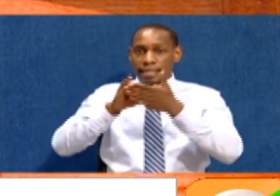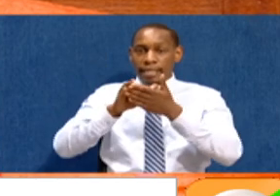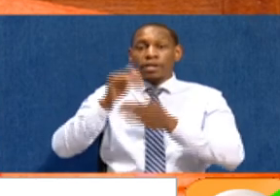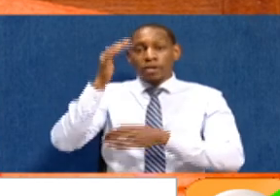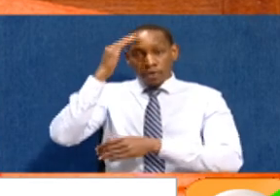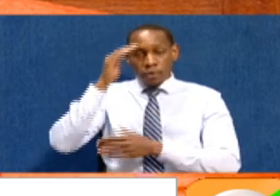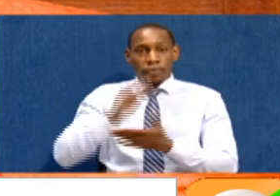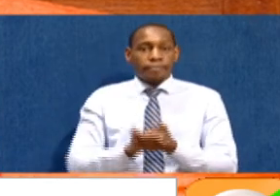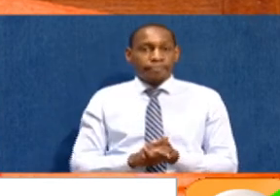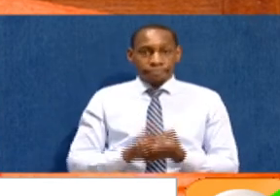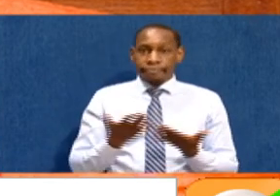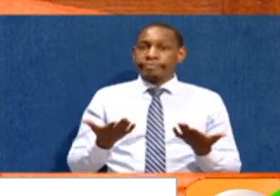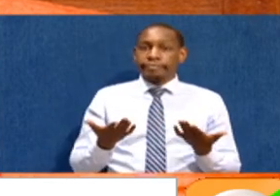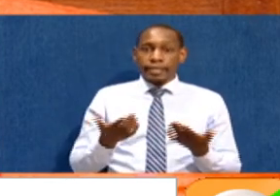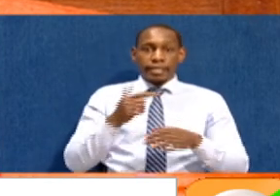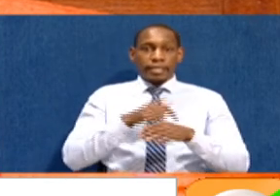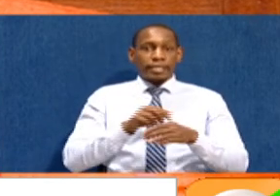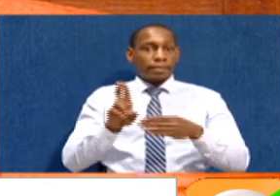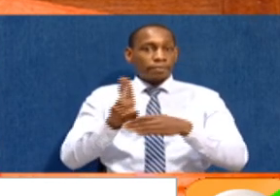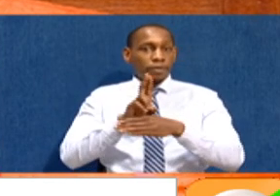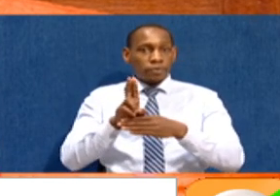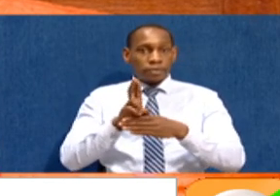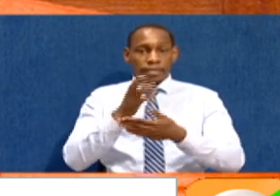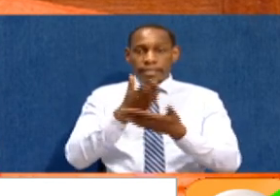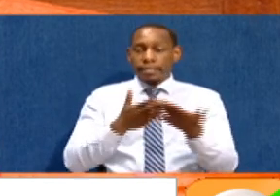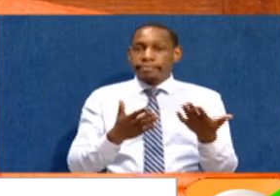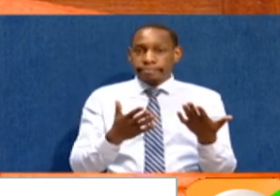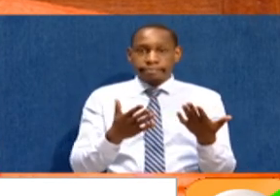that. And when you use certain